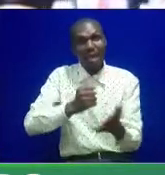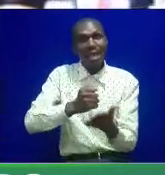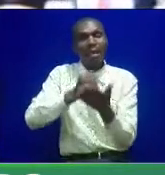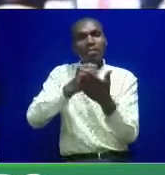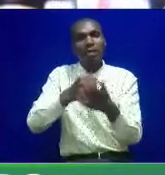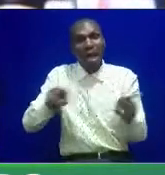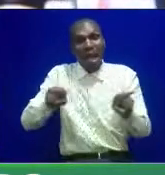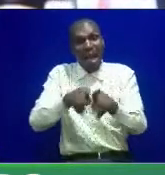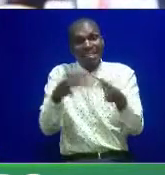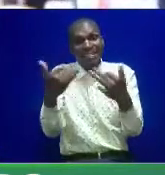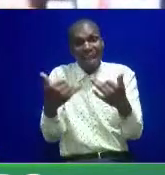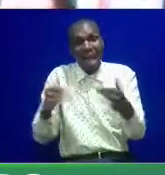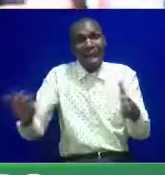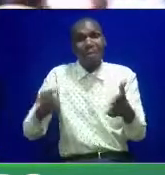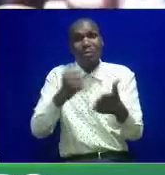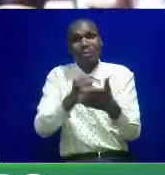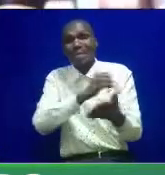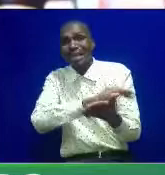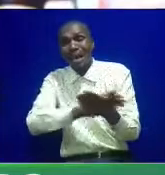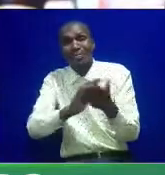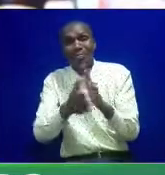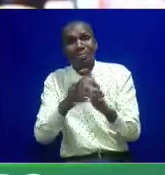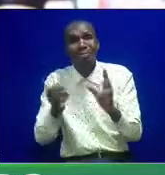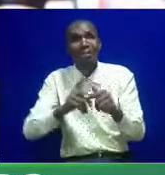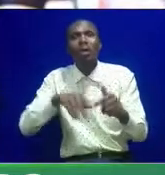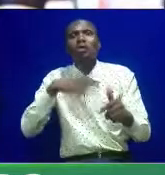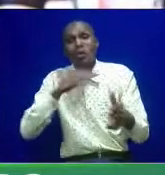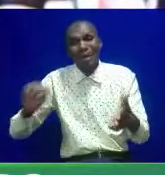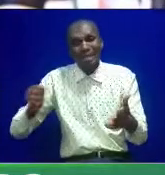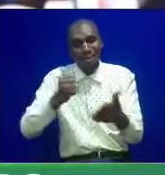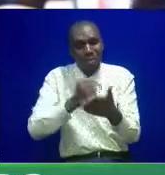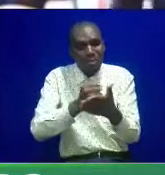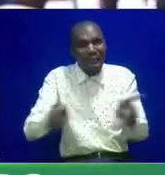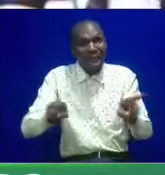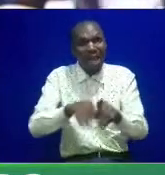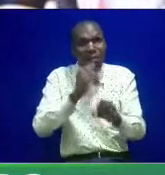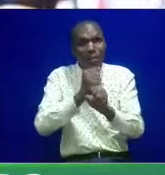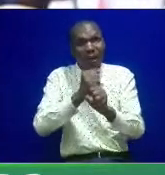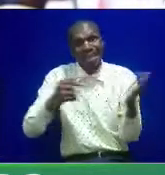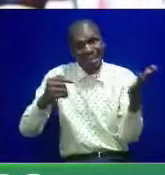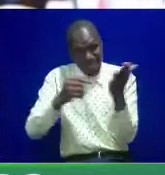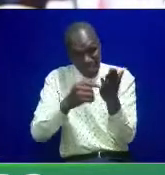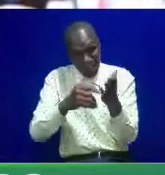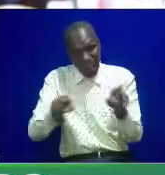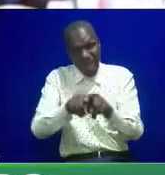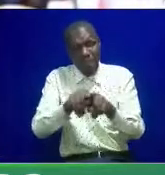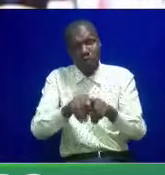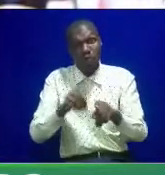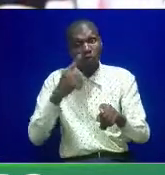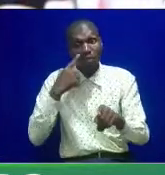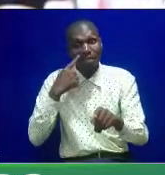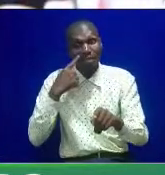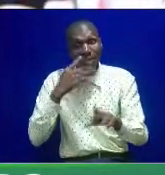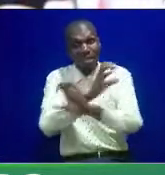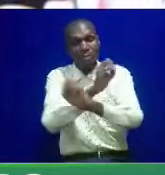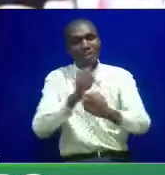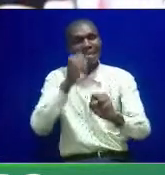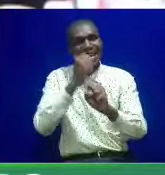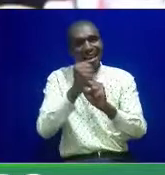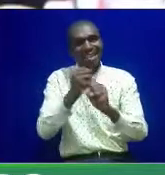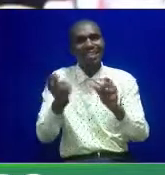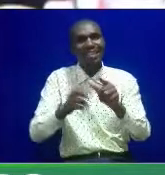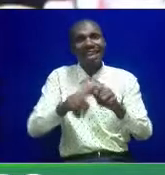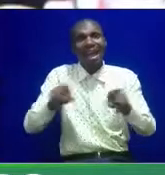mete chiga asinchiyo. Ege ento tutagete ne chiga asi ekeroto uchi wakora mangana digital ya mwaro limba kanone president ya koronchi weta weta